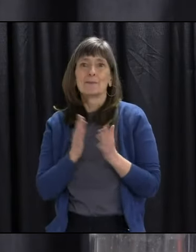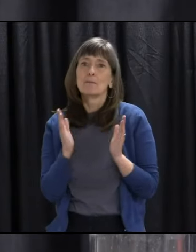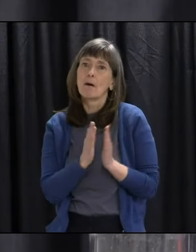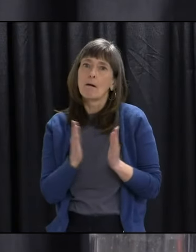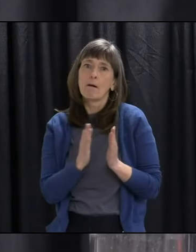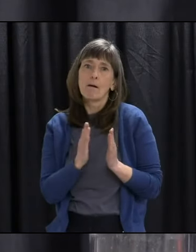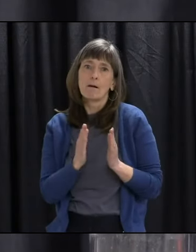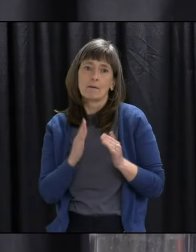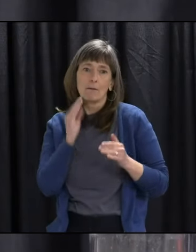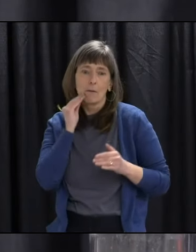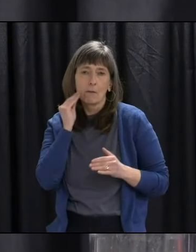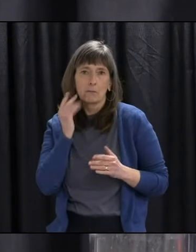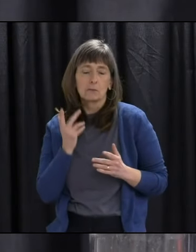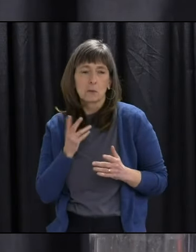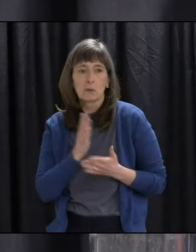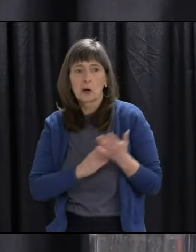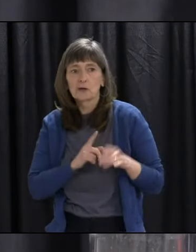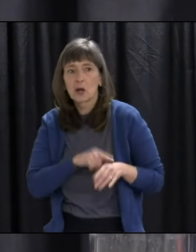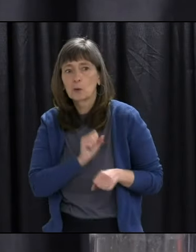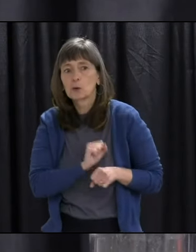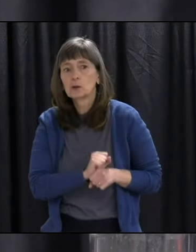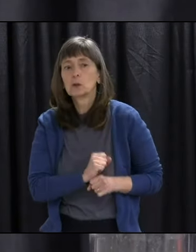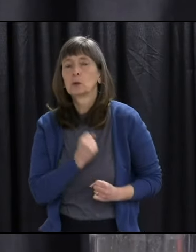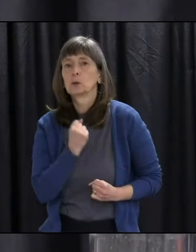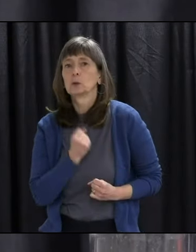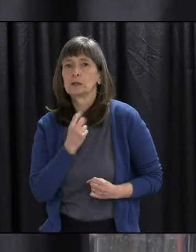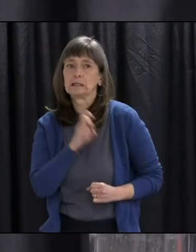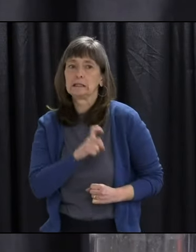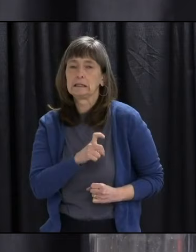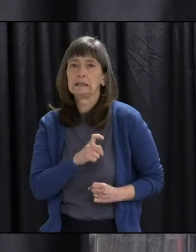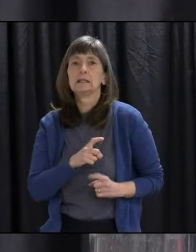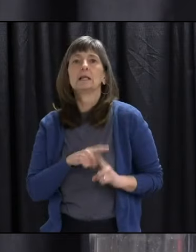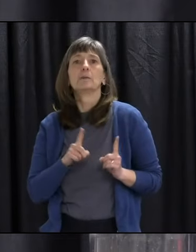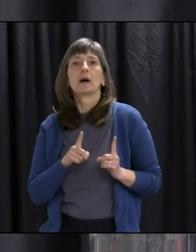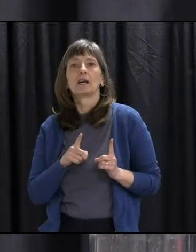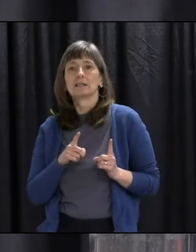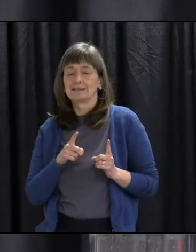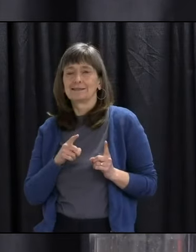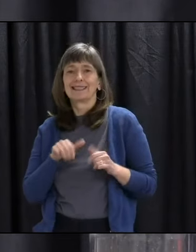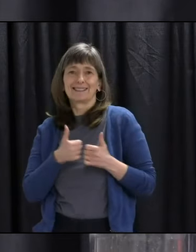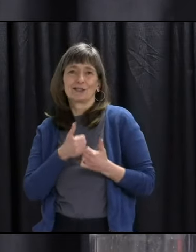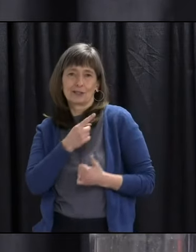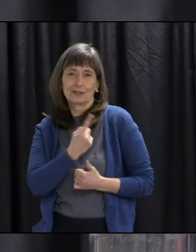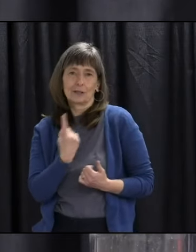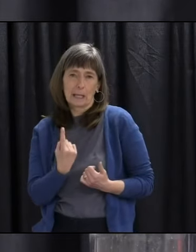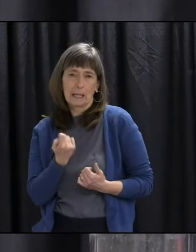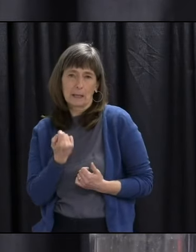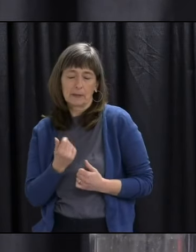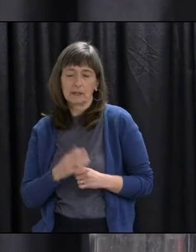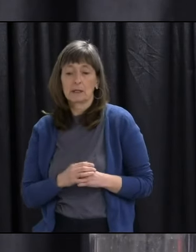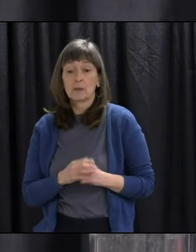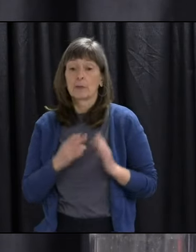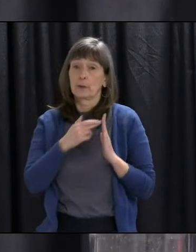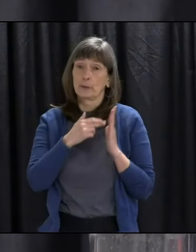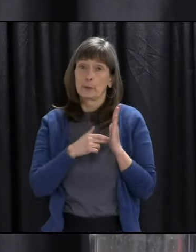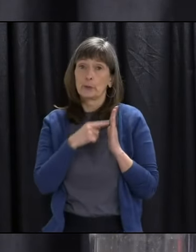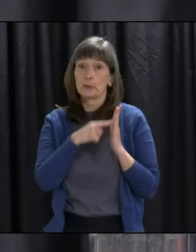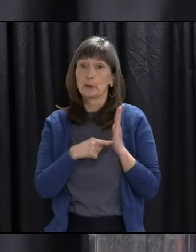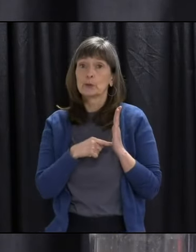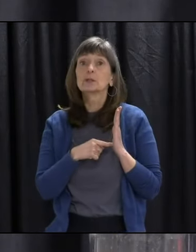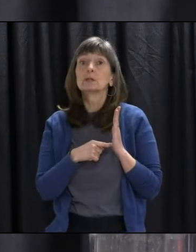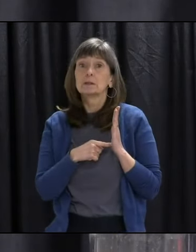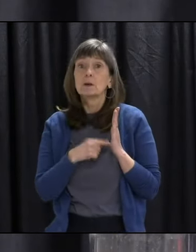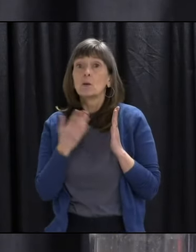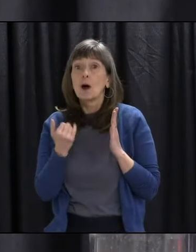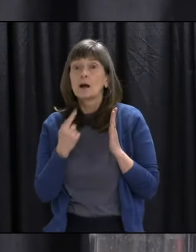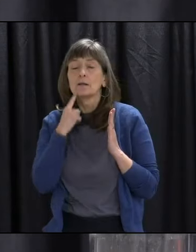craft a solution there that fulfills the requirement of the order, because at the end of the day, the order is based on